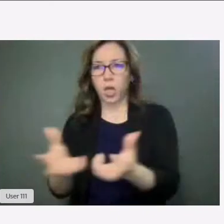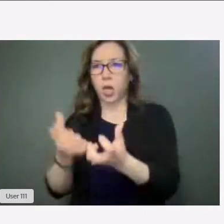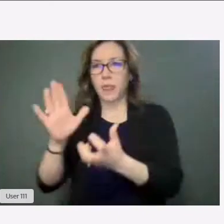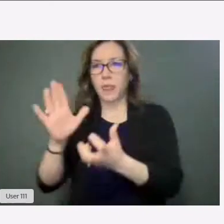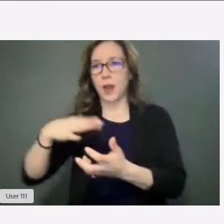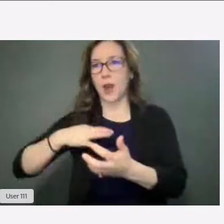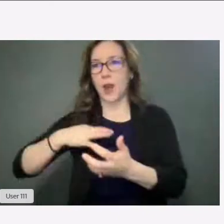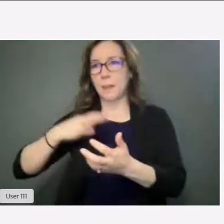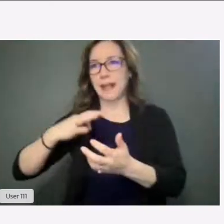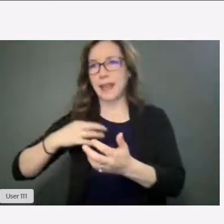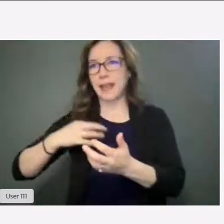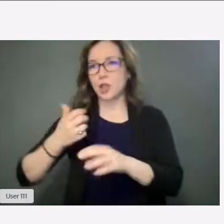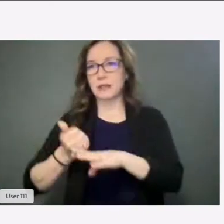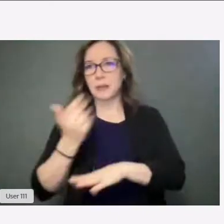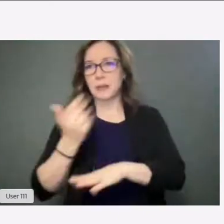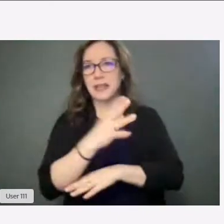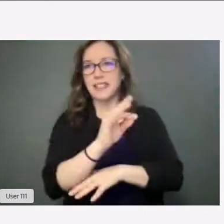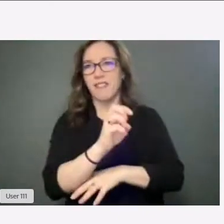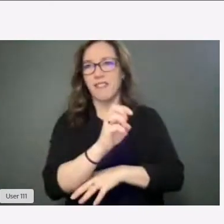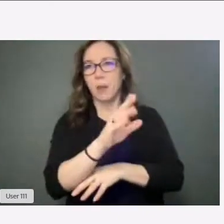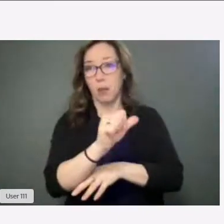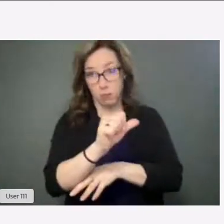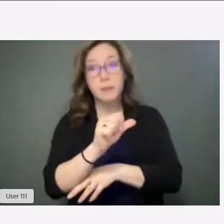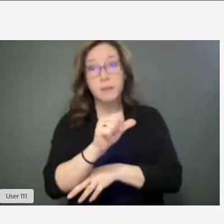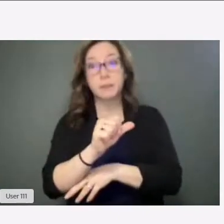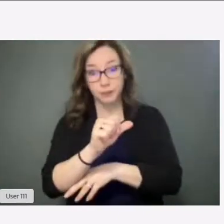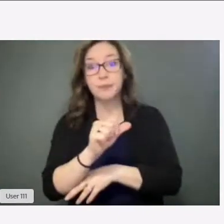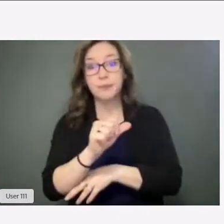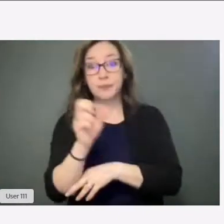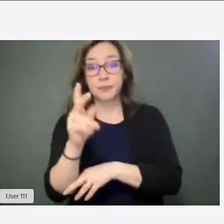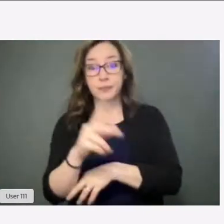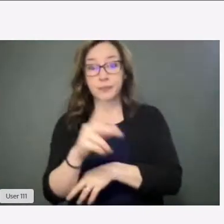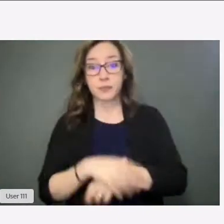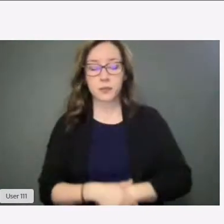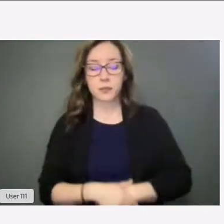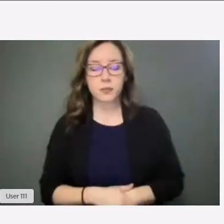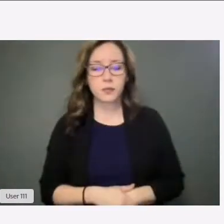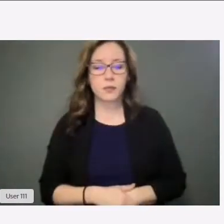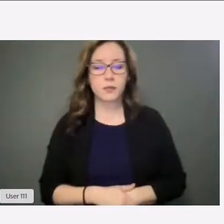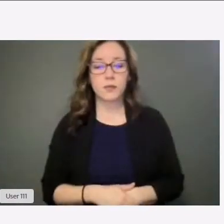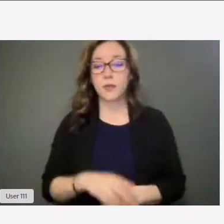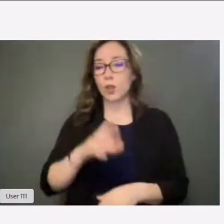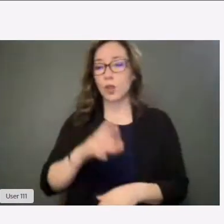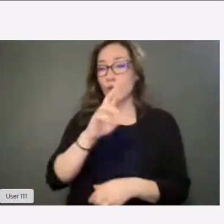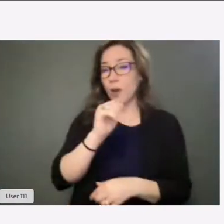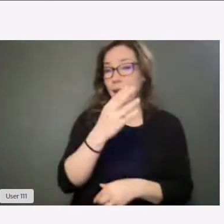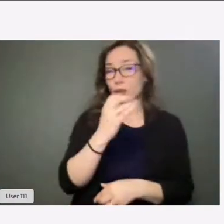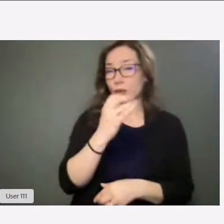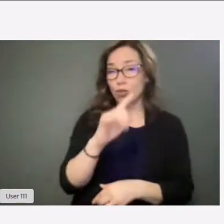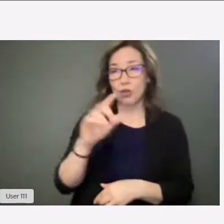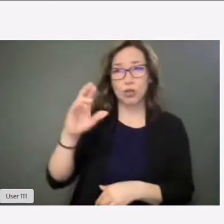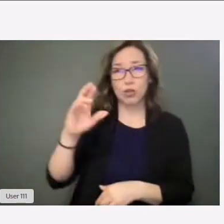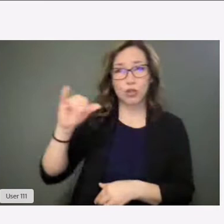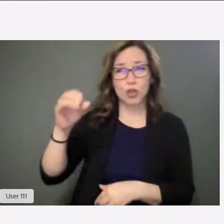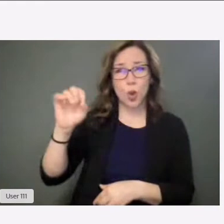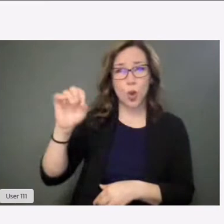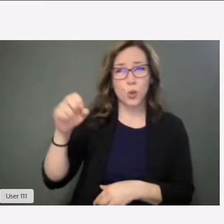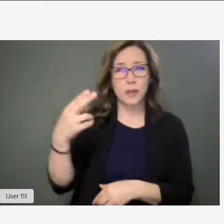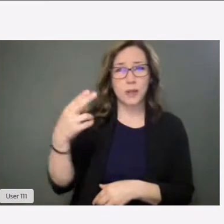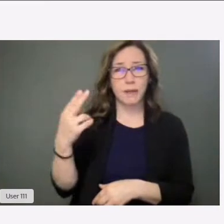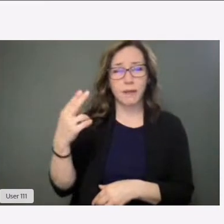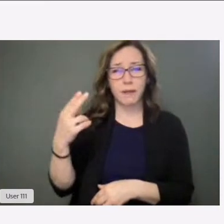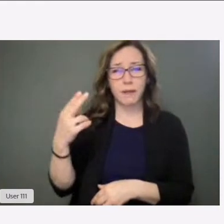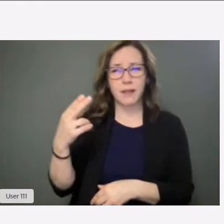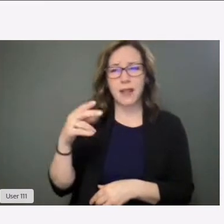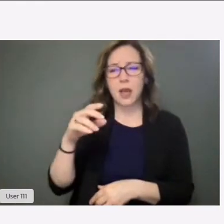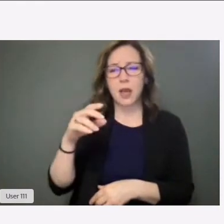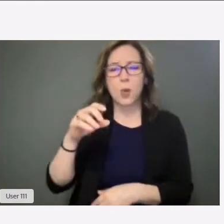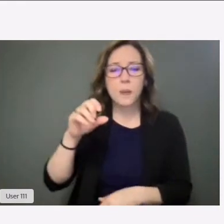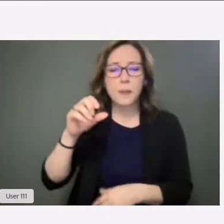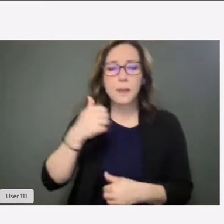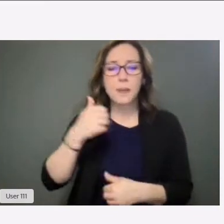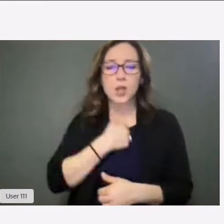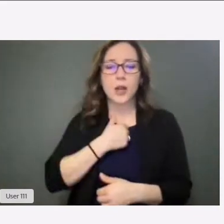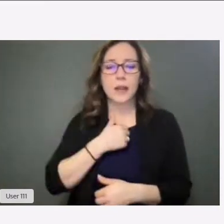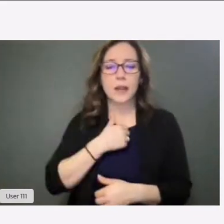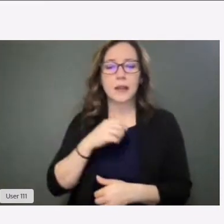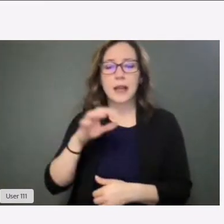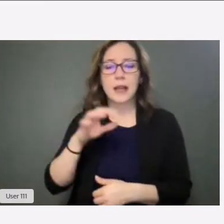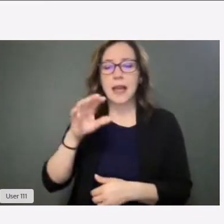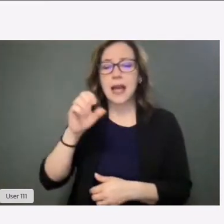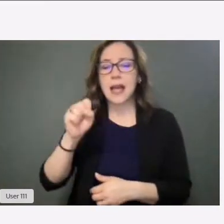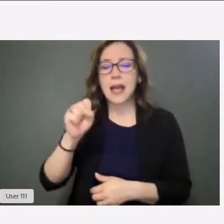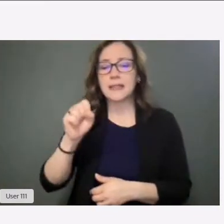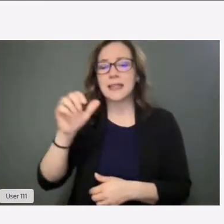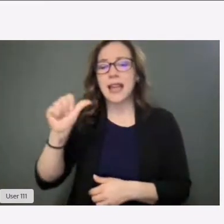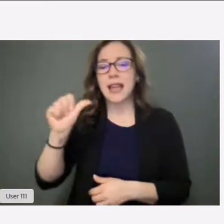FEMA. Great, thank you. And I assume, I don't know if Rachel or Joseph could jump in, are we going to drop the link to the FAA on the webpage into the